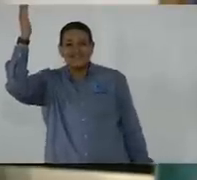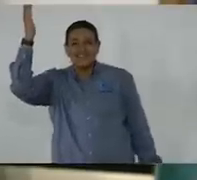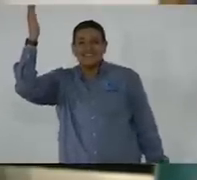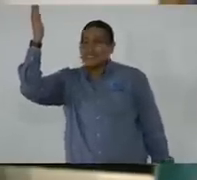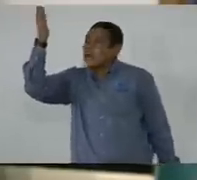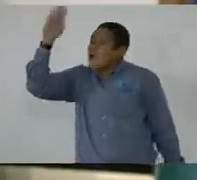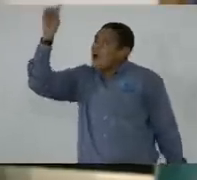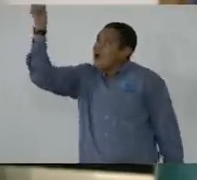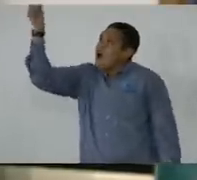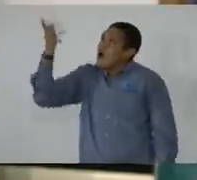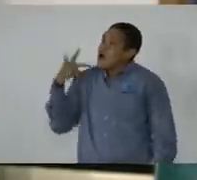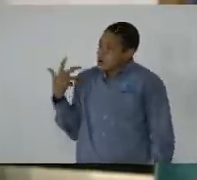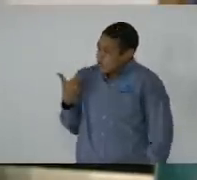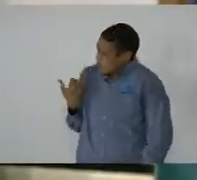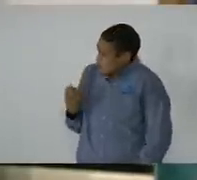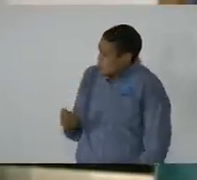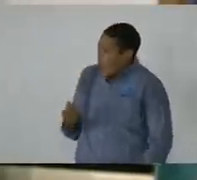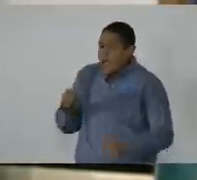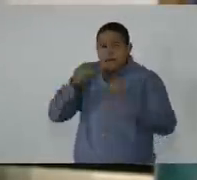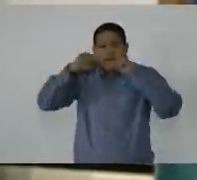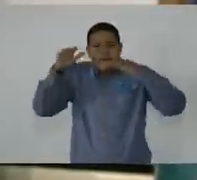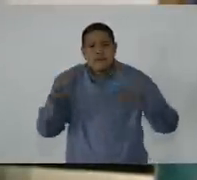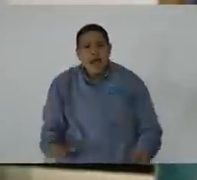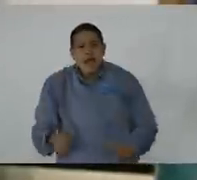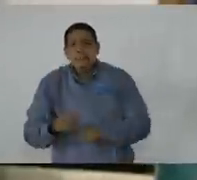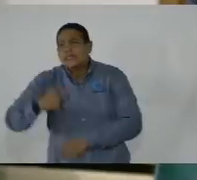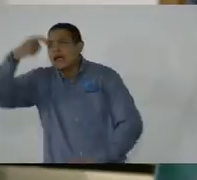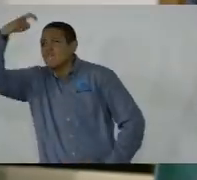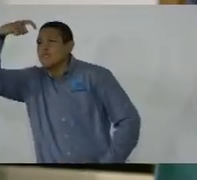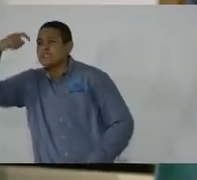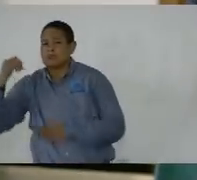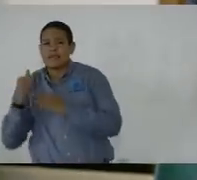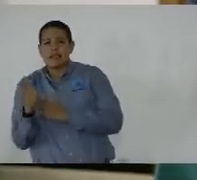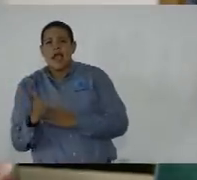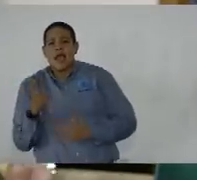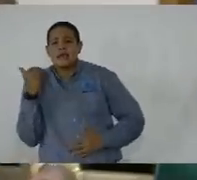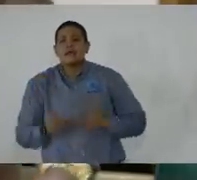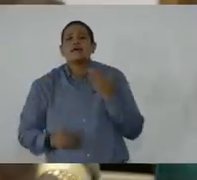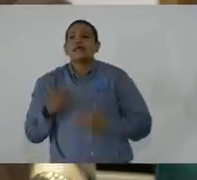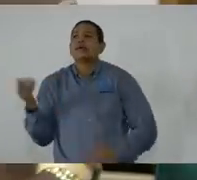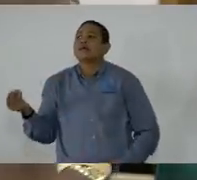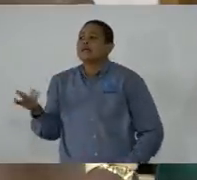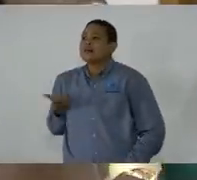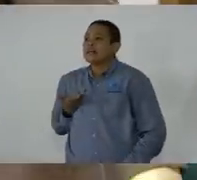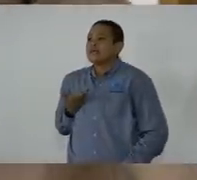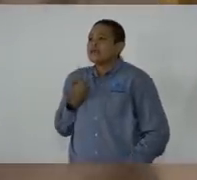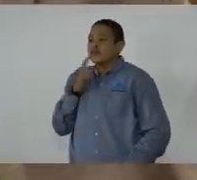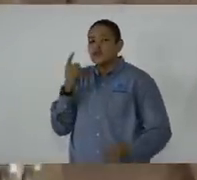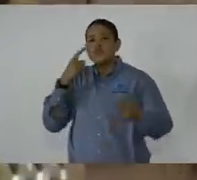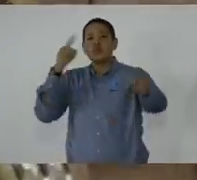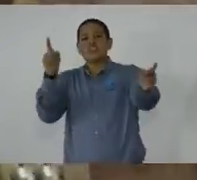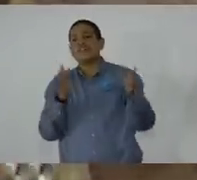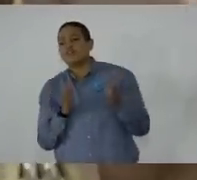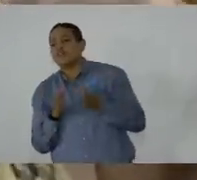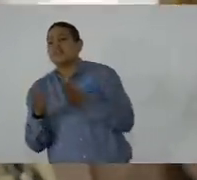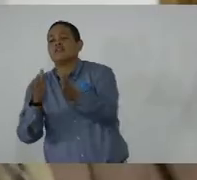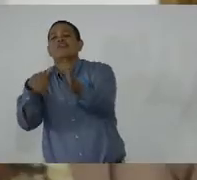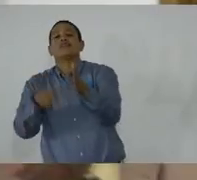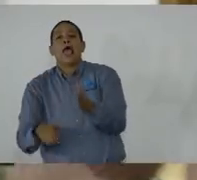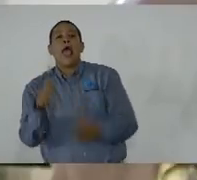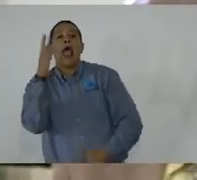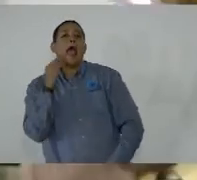for the strength, blessings, wisdom, and guidance that he has given to me to successfully navigate this